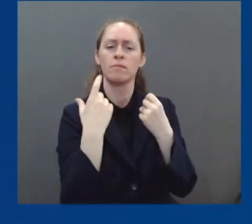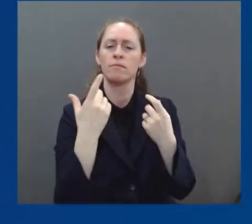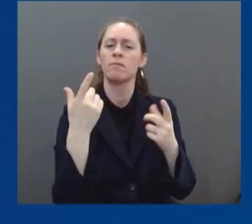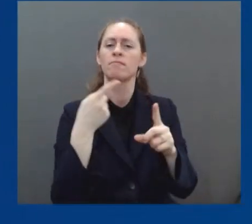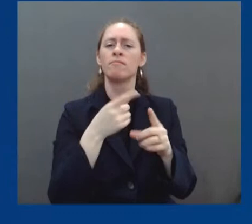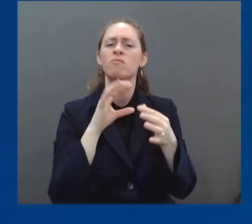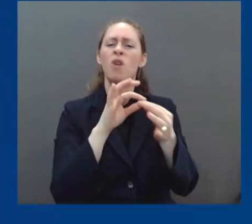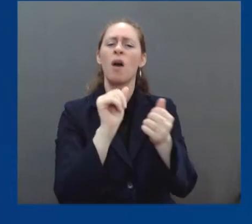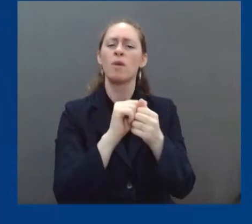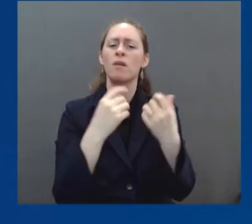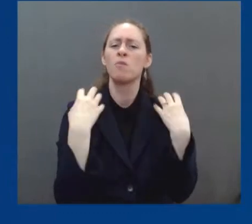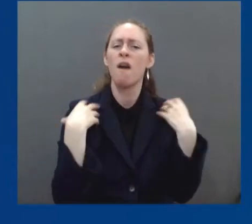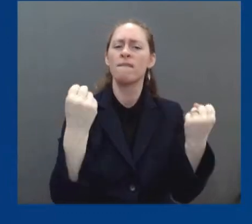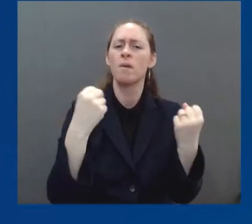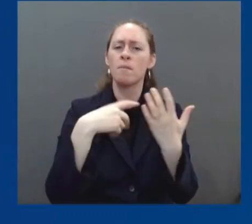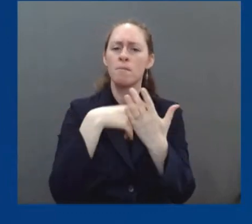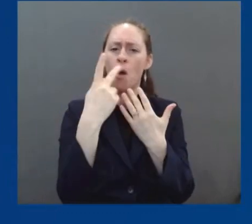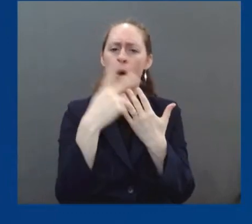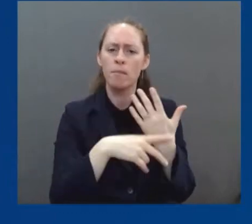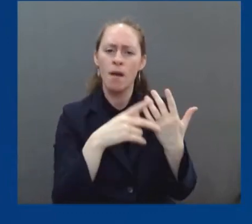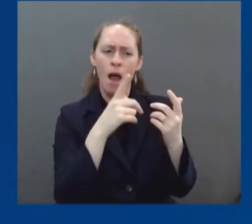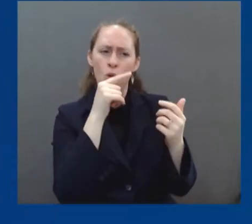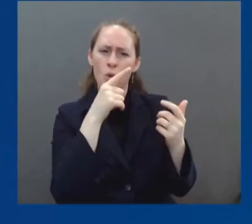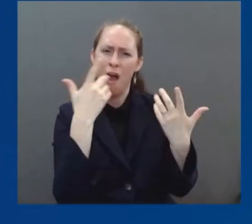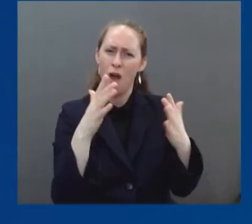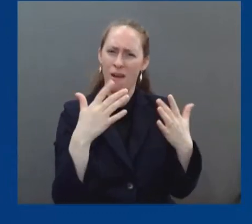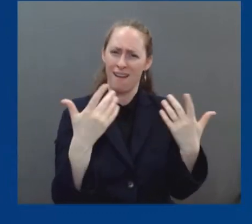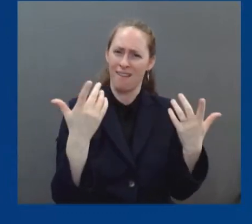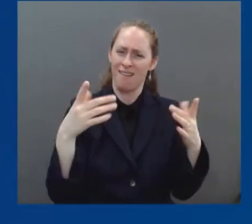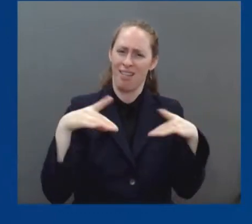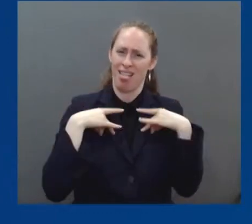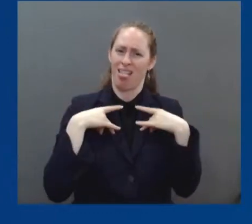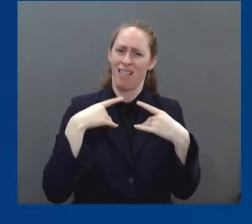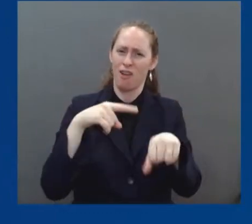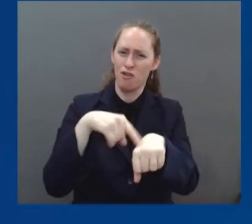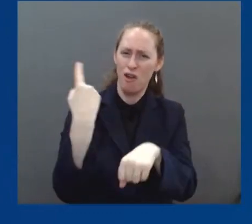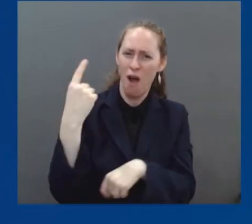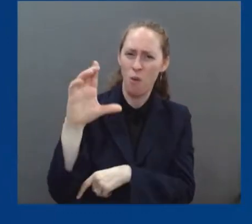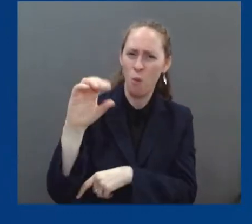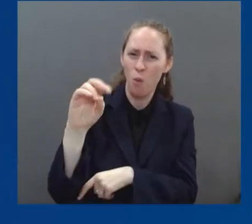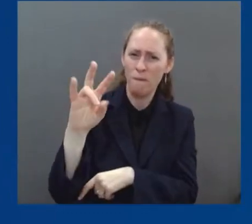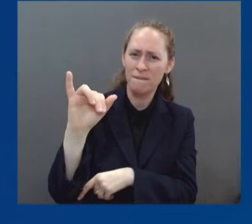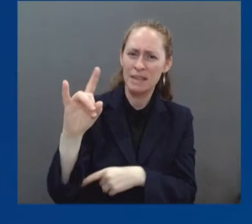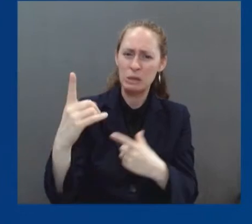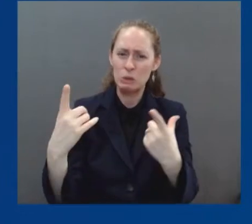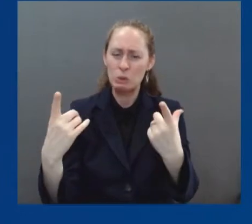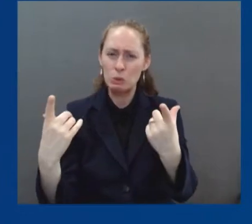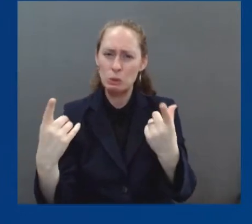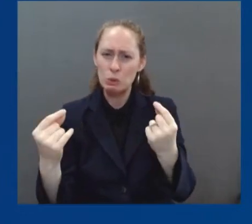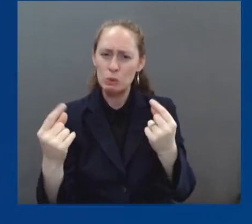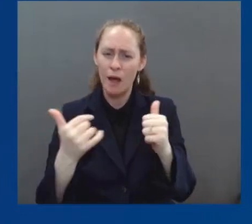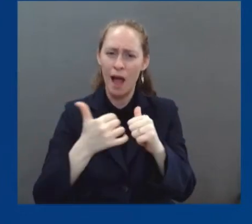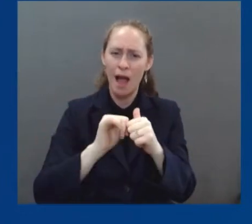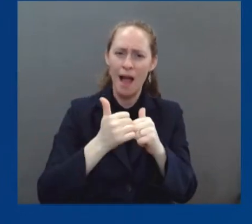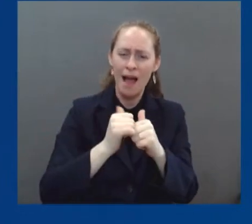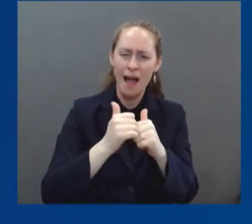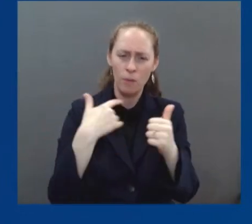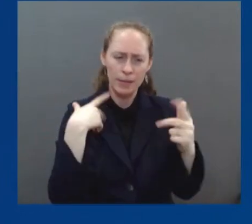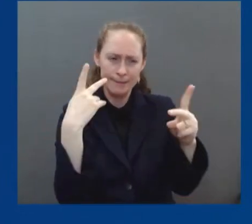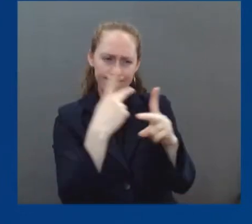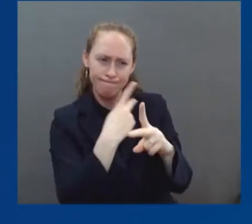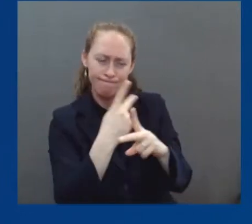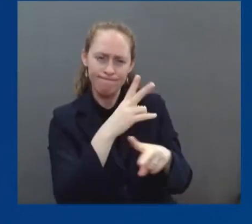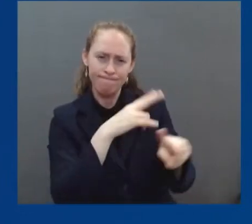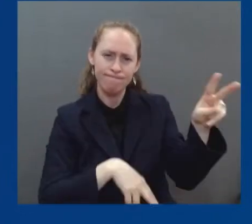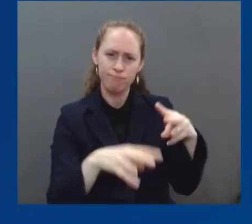scientific progress. And we are providing Americans experiencing long COVID information about where they can access the resources and